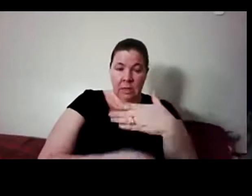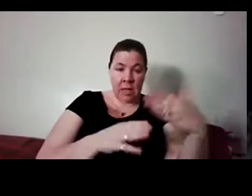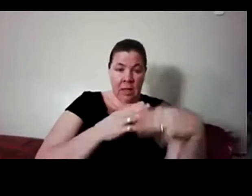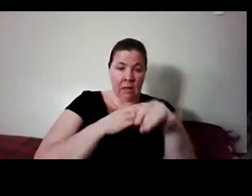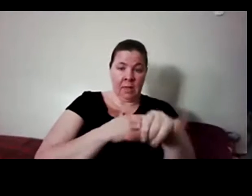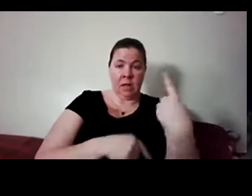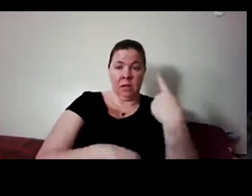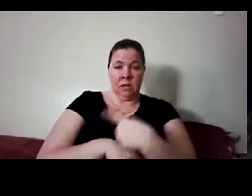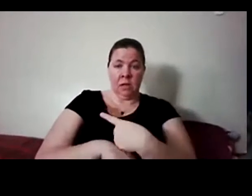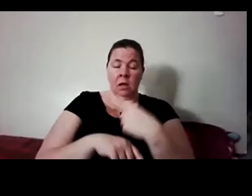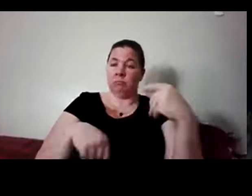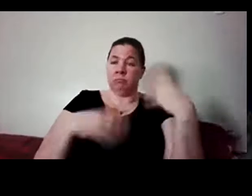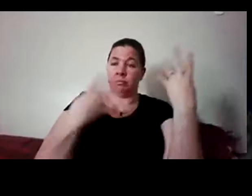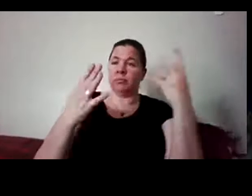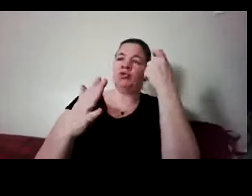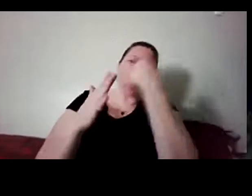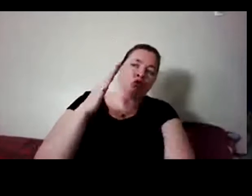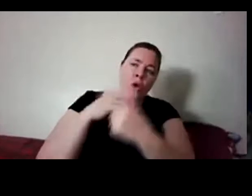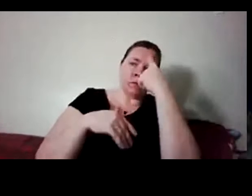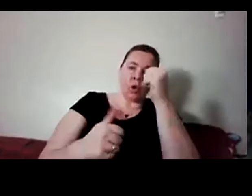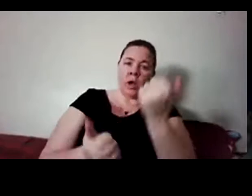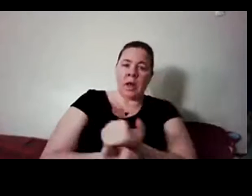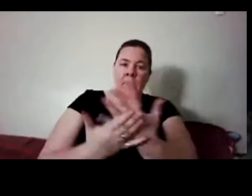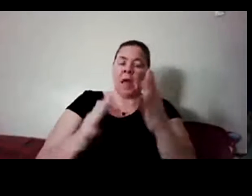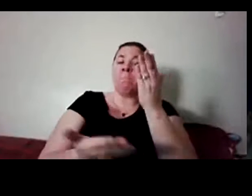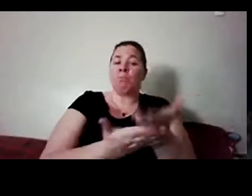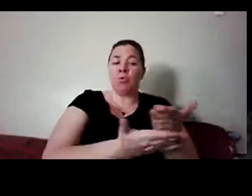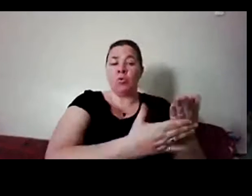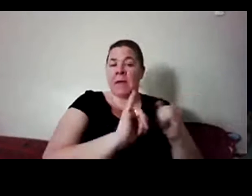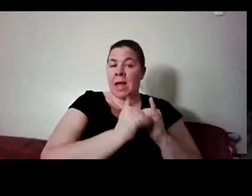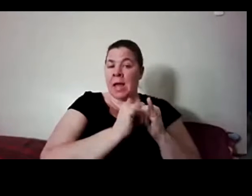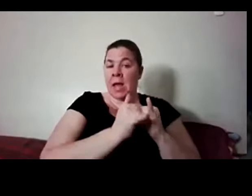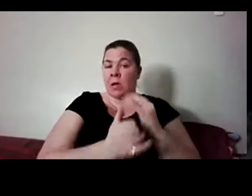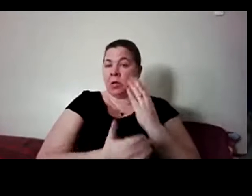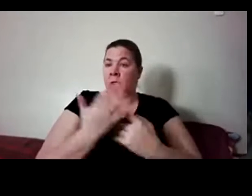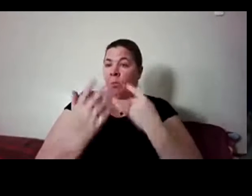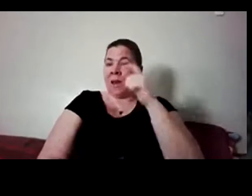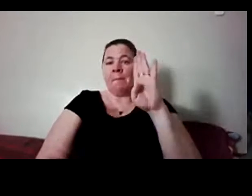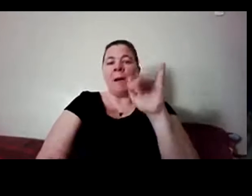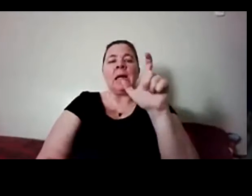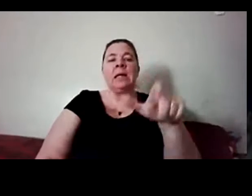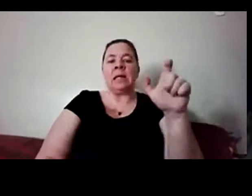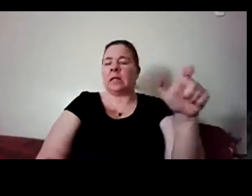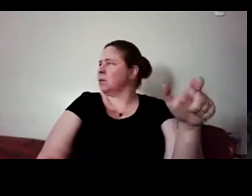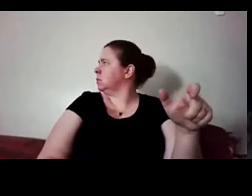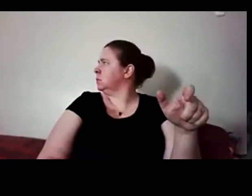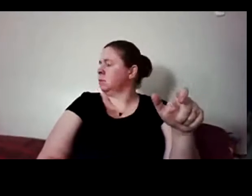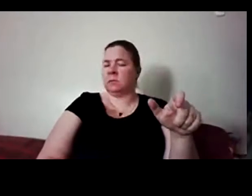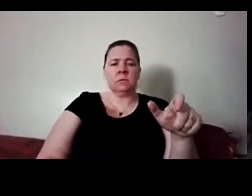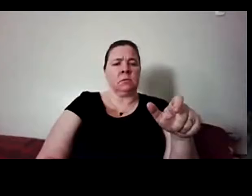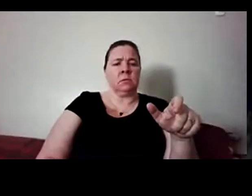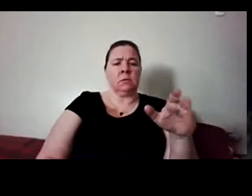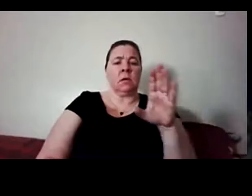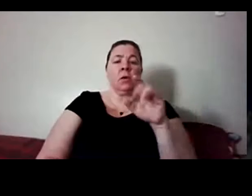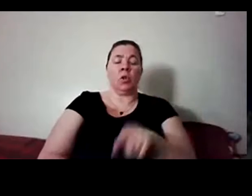day, they bring it up and they just charge you for everything. How do they prove that someone saw it? By the clicks. As long as you